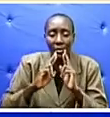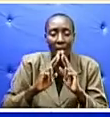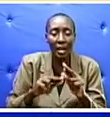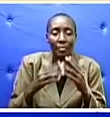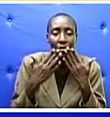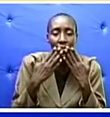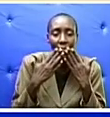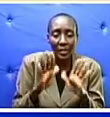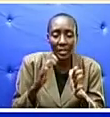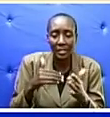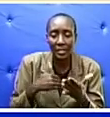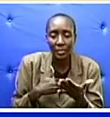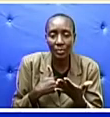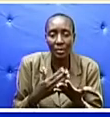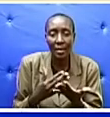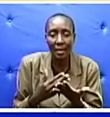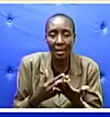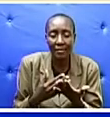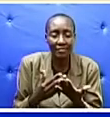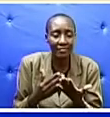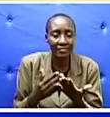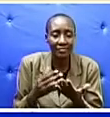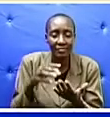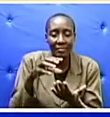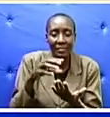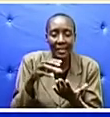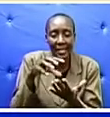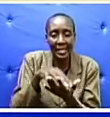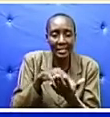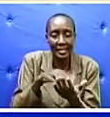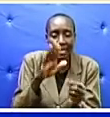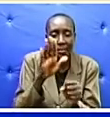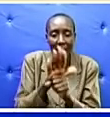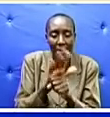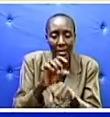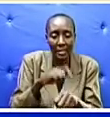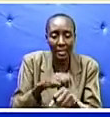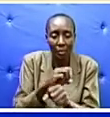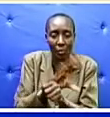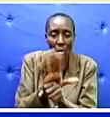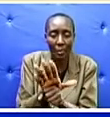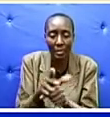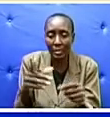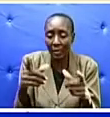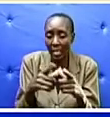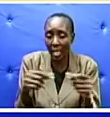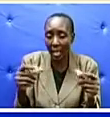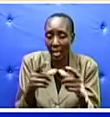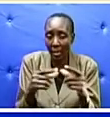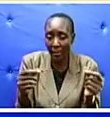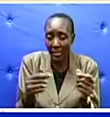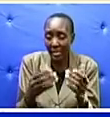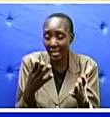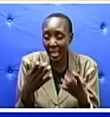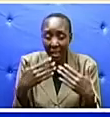very high numbers during this time of the pandemic. So is the message there different? Has it been